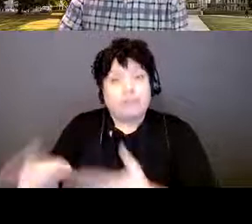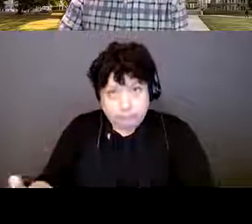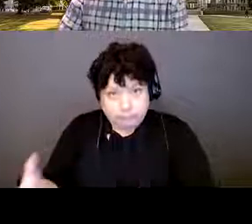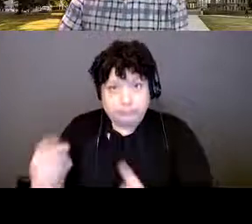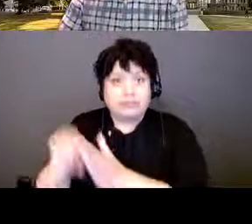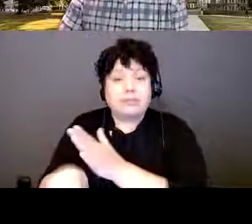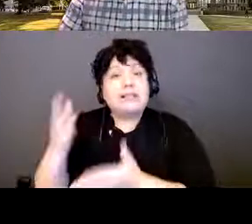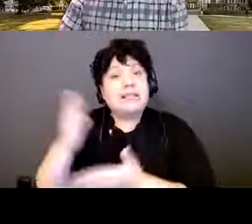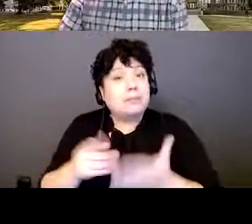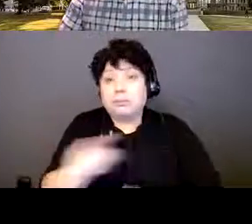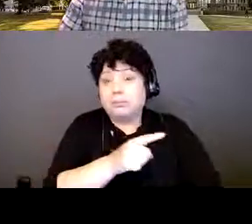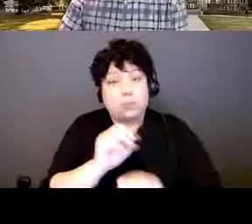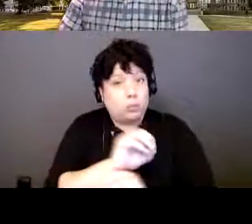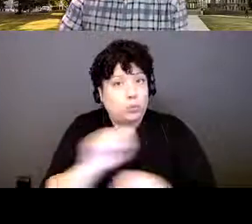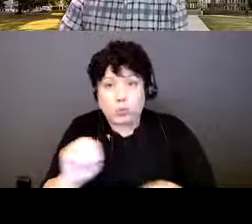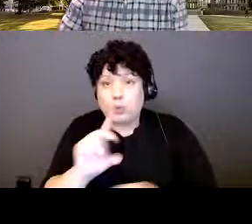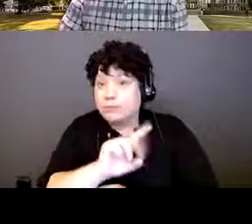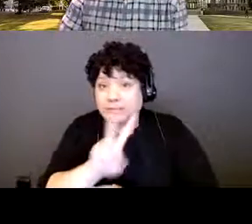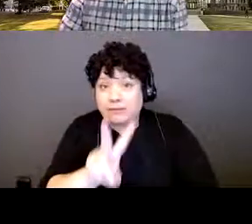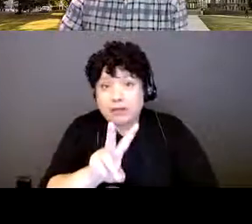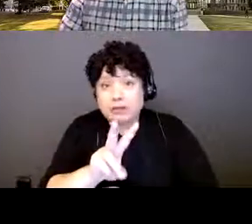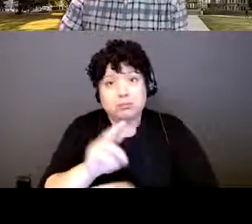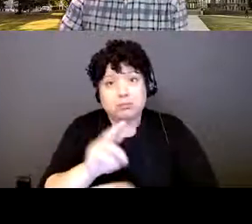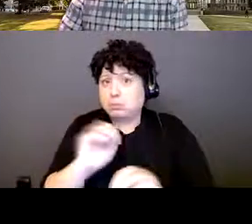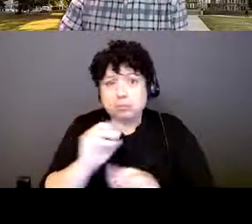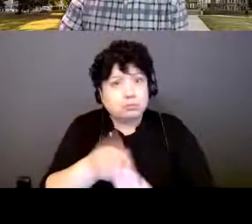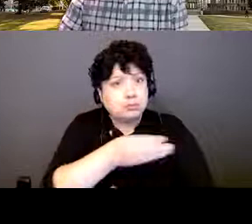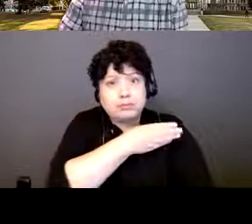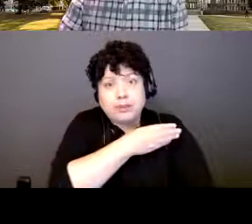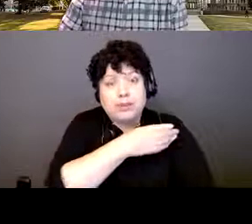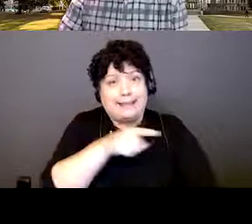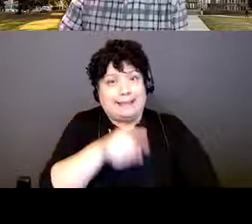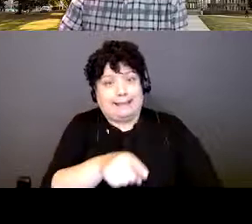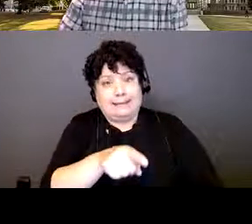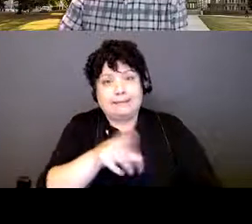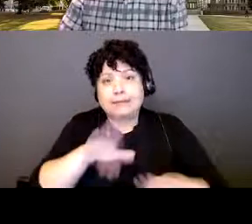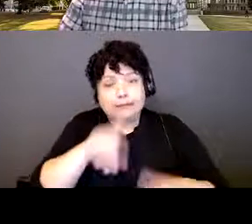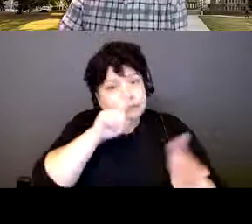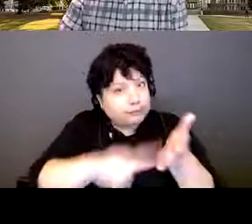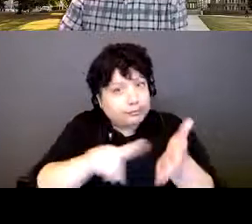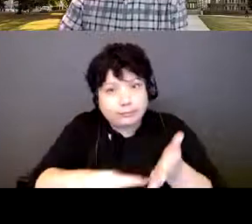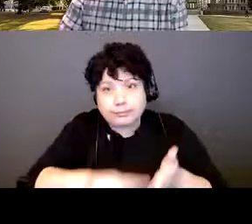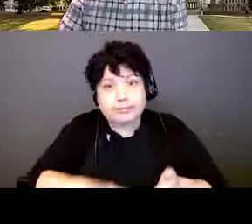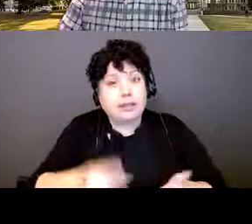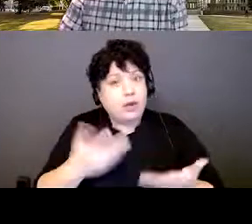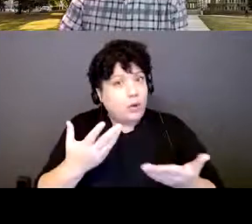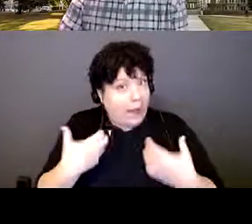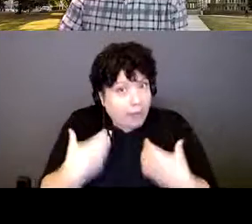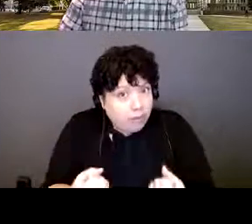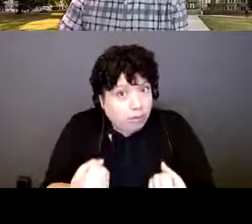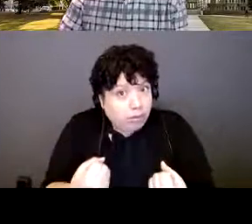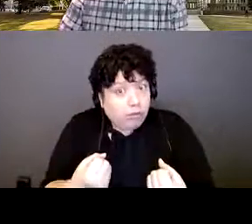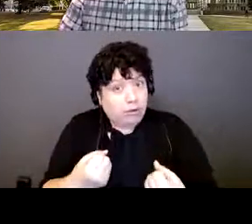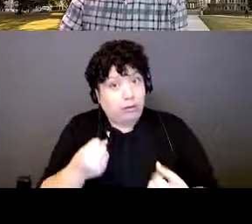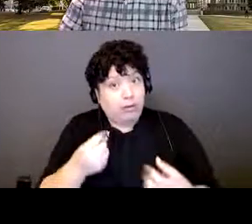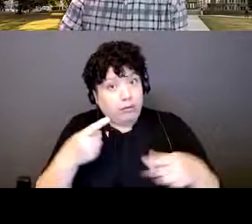prior history of domestic violence. And this is kind of unexplored territory where health issues overlap in ways that are